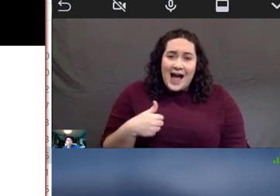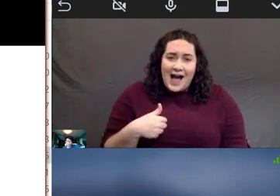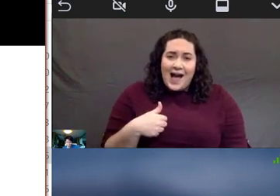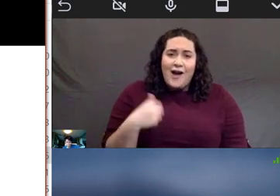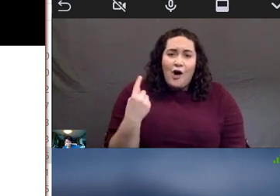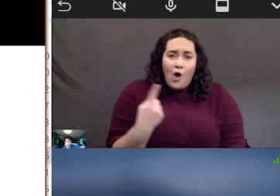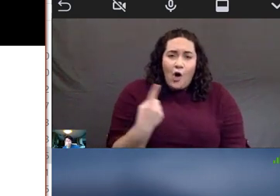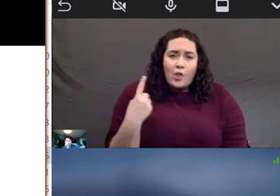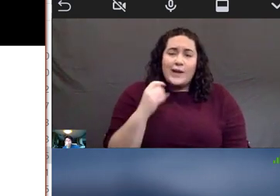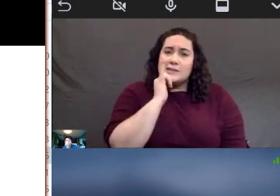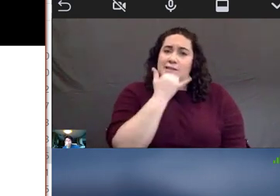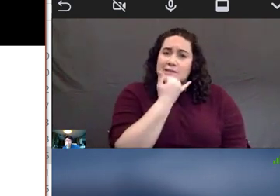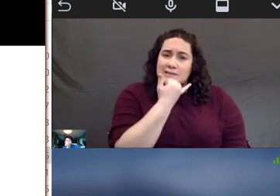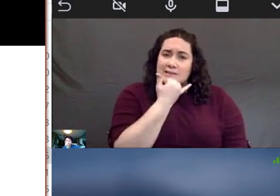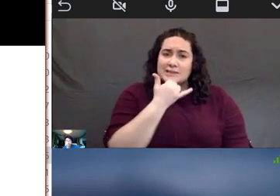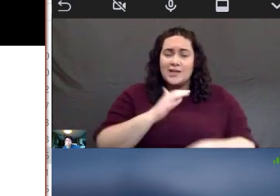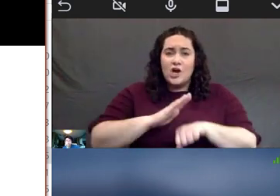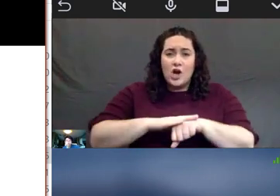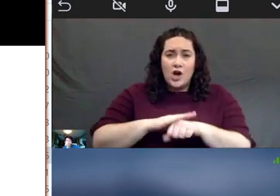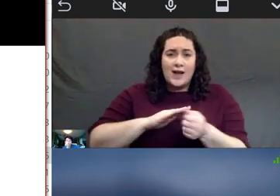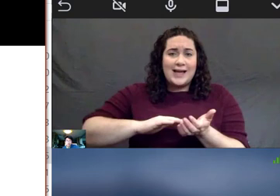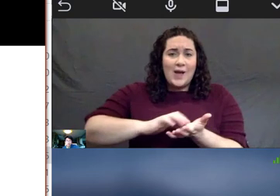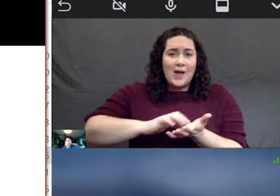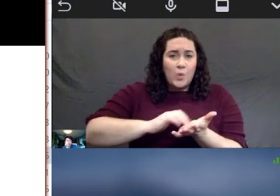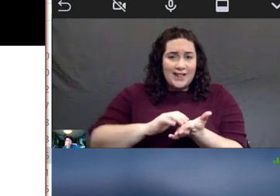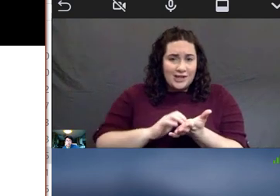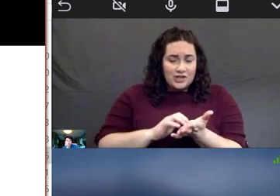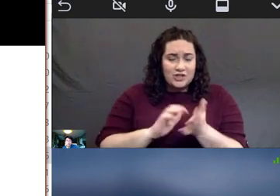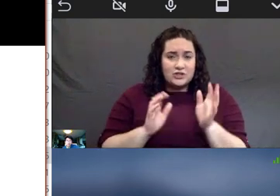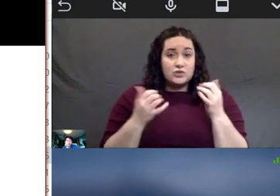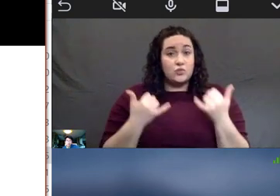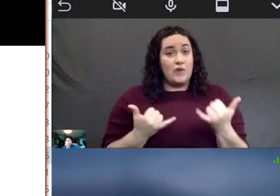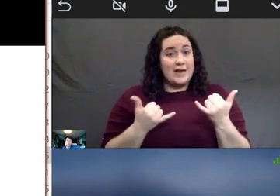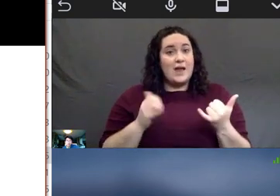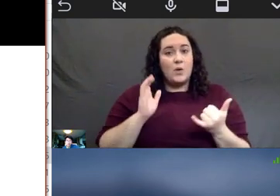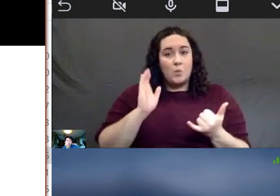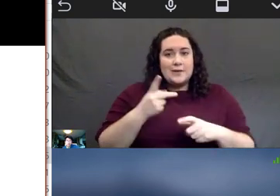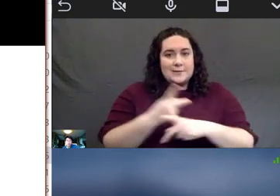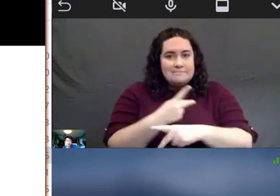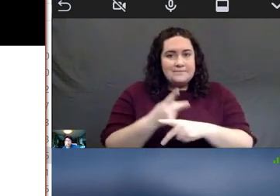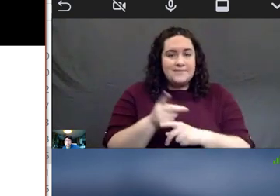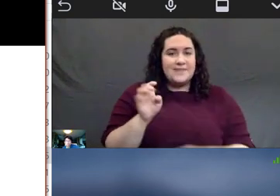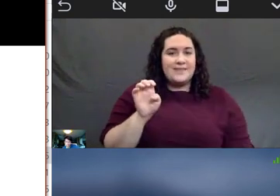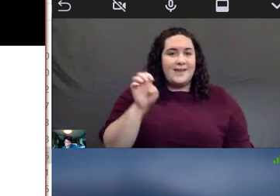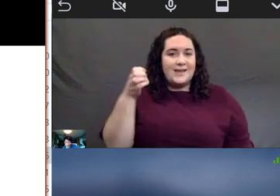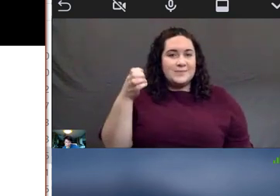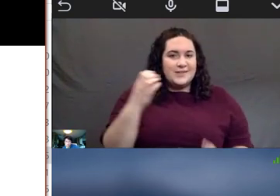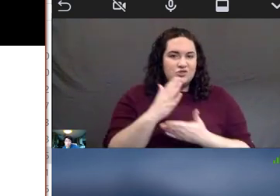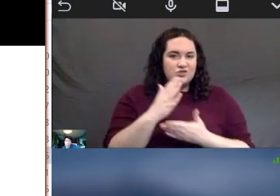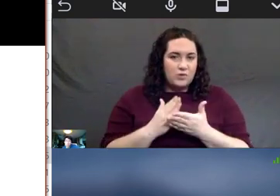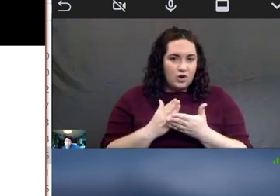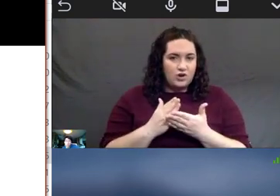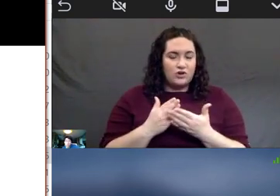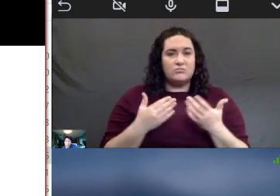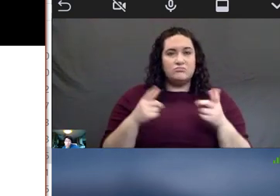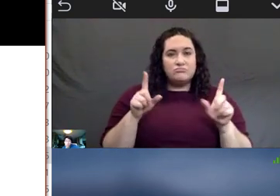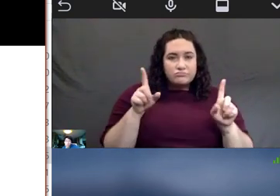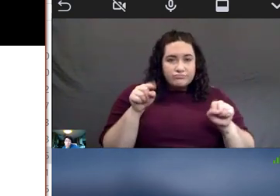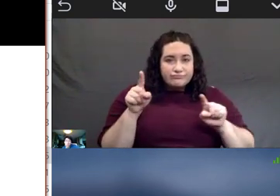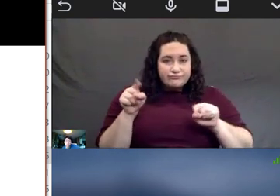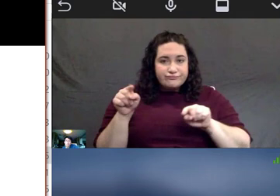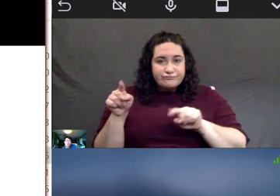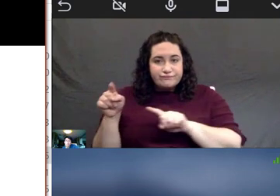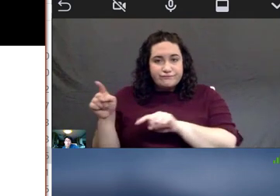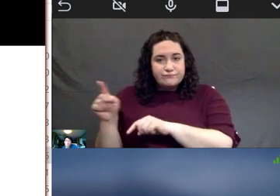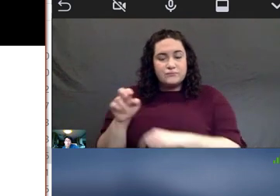just going to do the exponential term here. Right? Again, I can check to see that all my units drop out in the exponential term. And